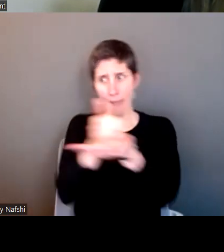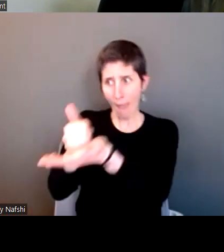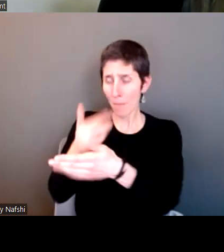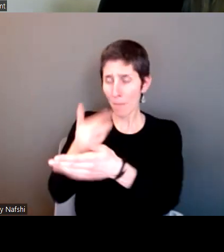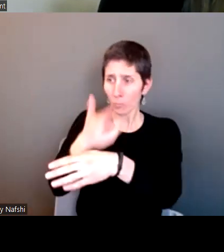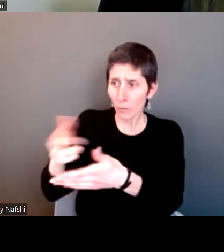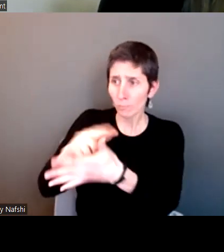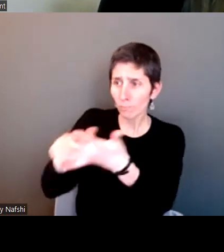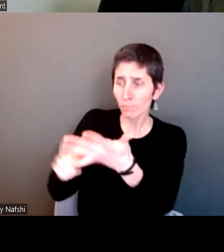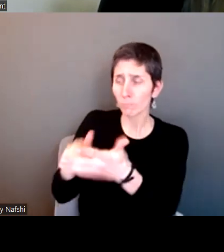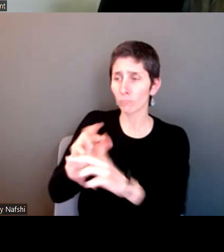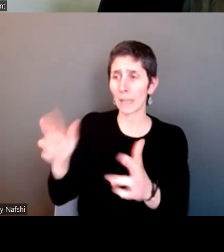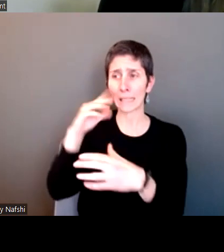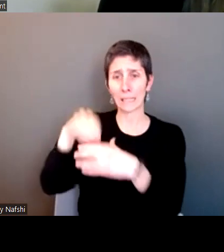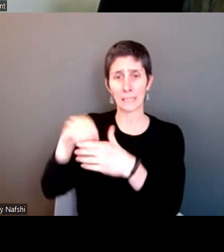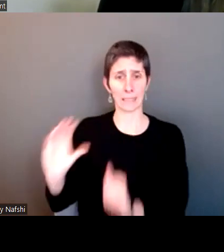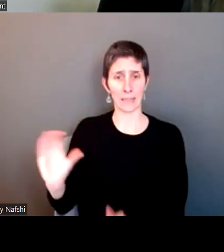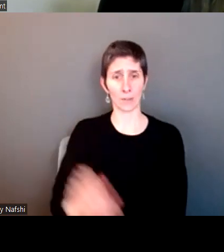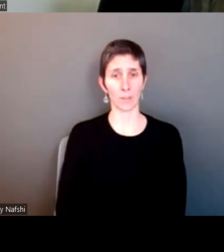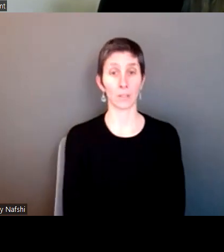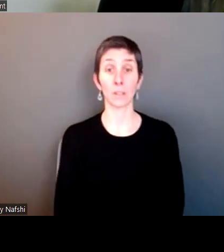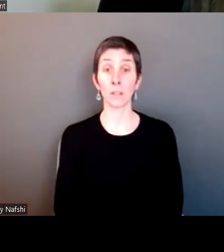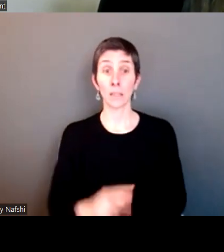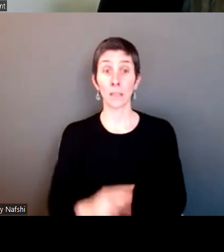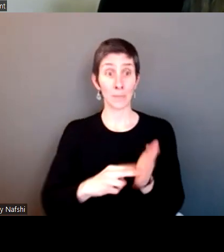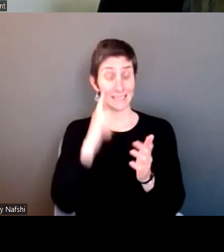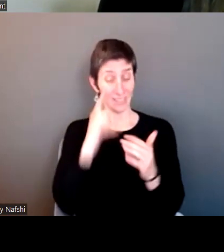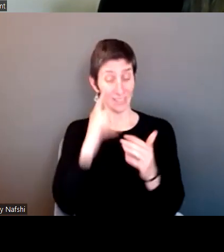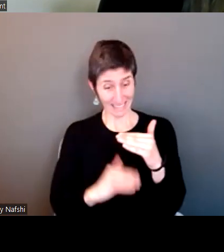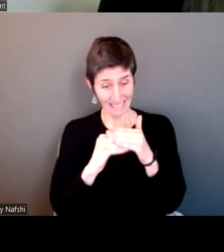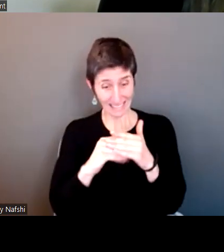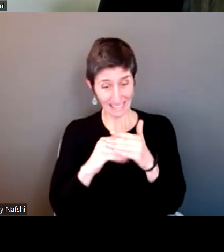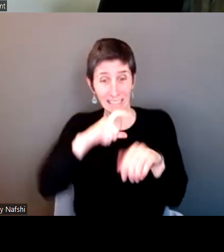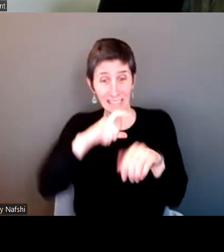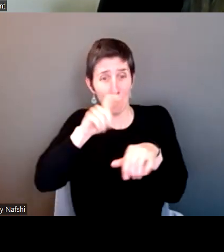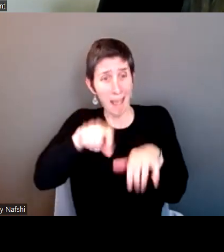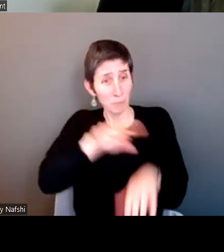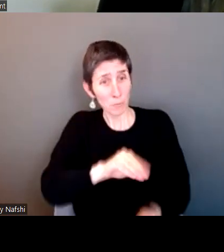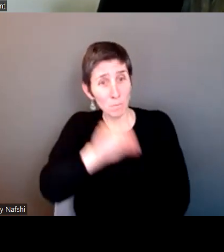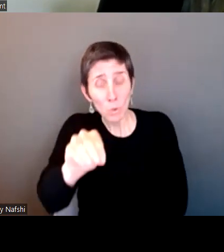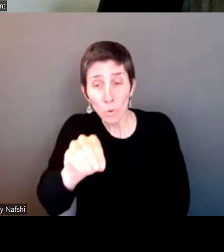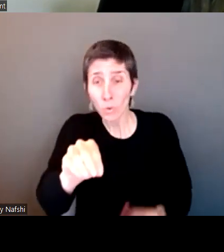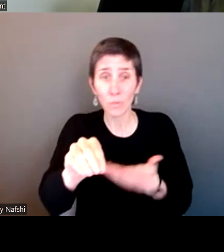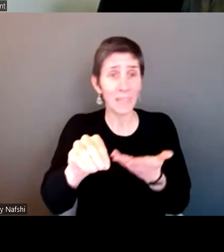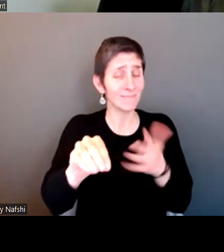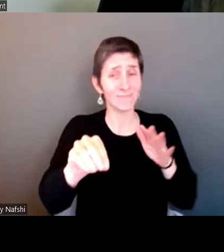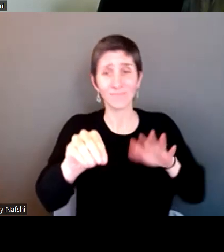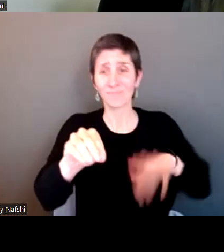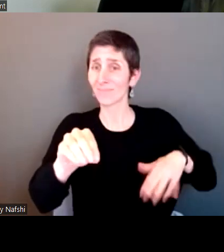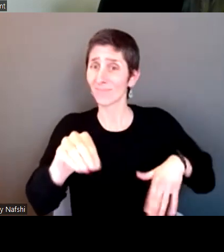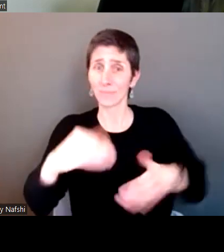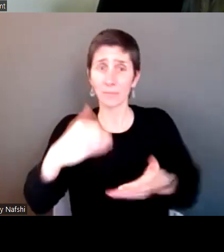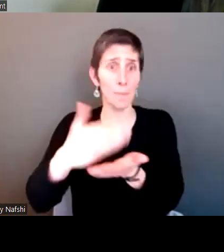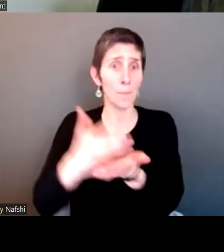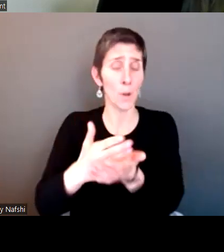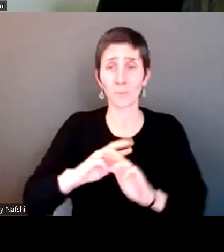Calgary. So if we do have to move clients on and there isn't necessarily an apartment for